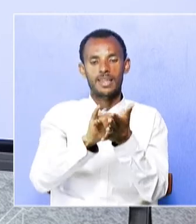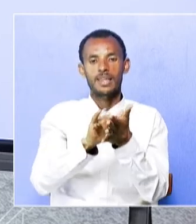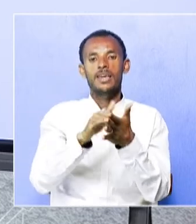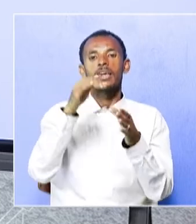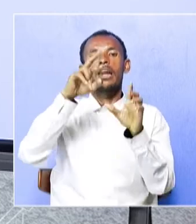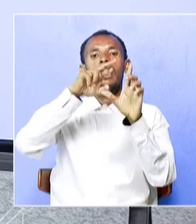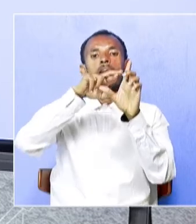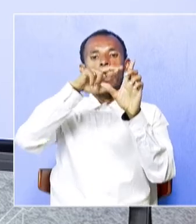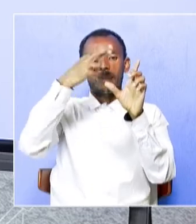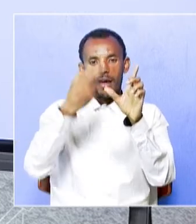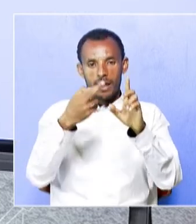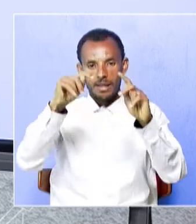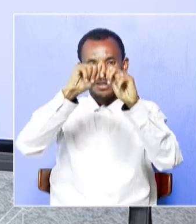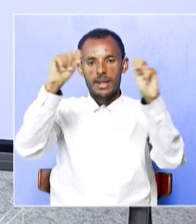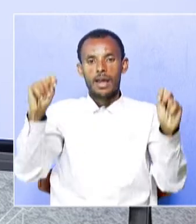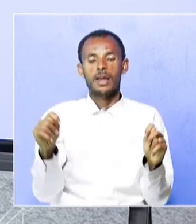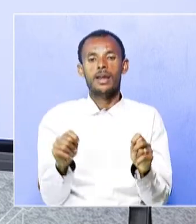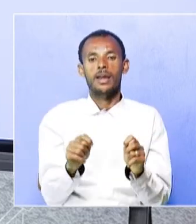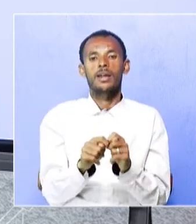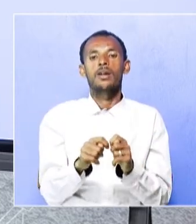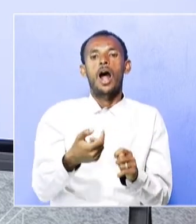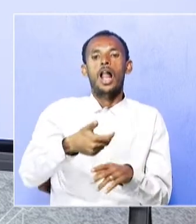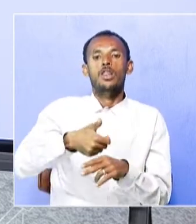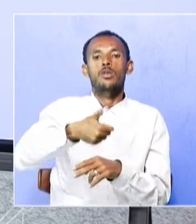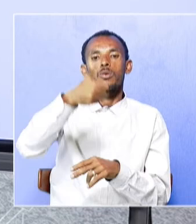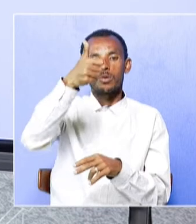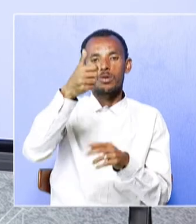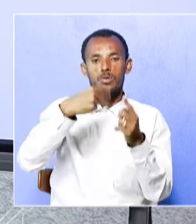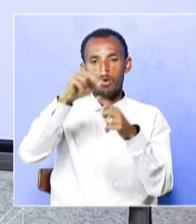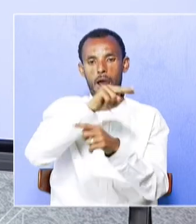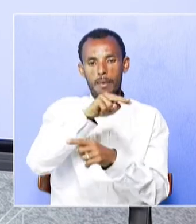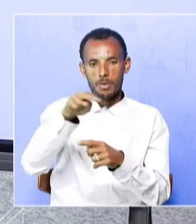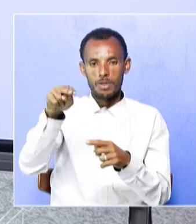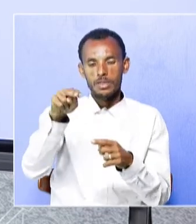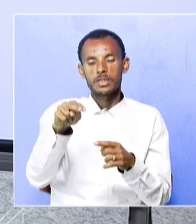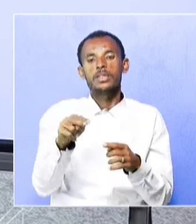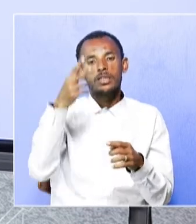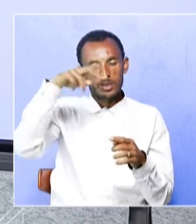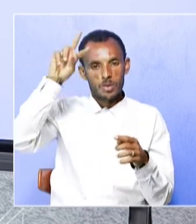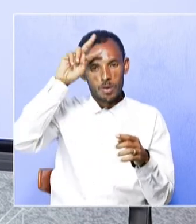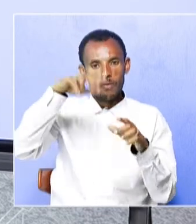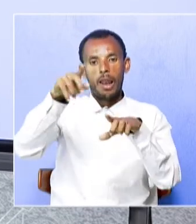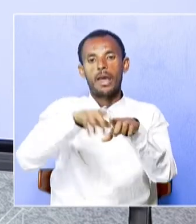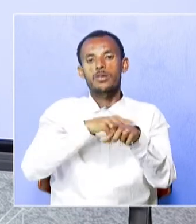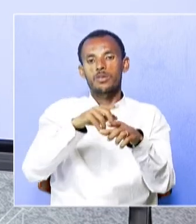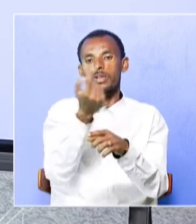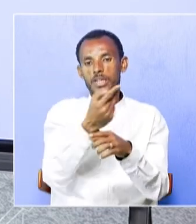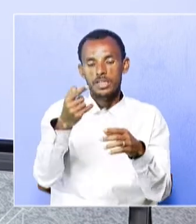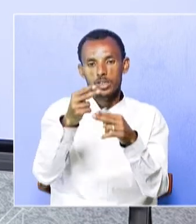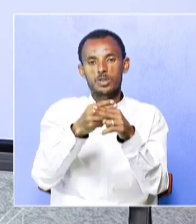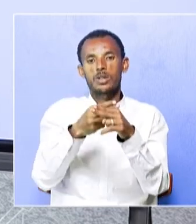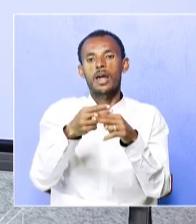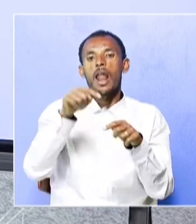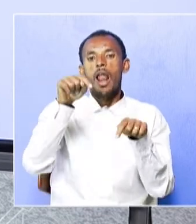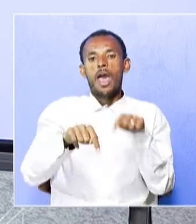a right-angled triangle with an altitude to the hypotenuse, the square of the length of each shorter leg